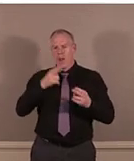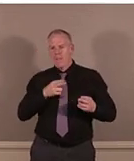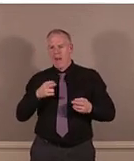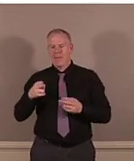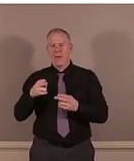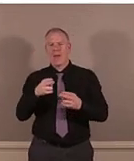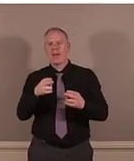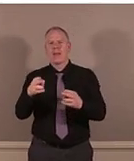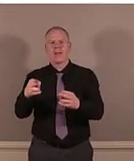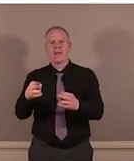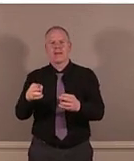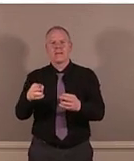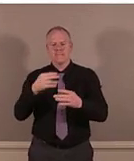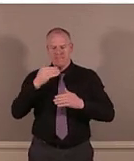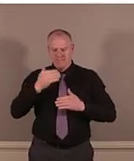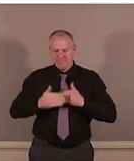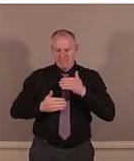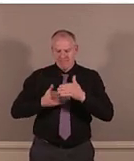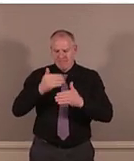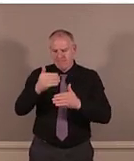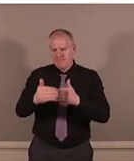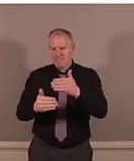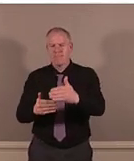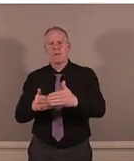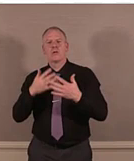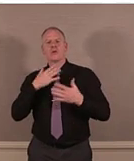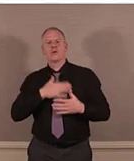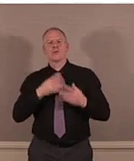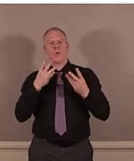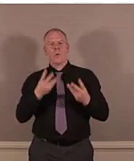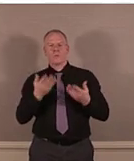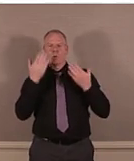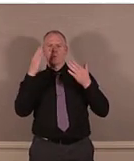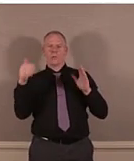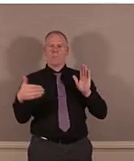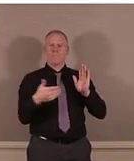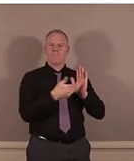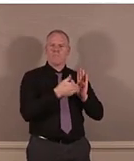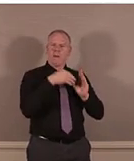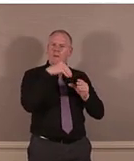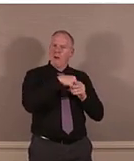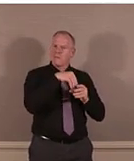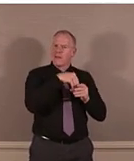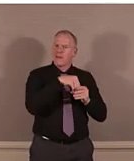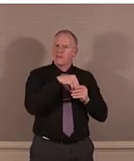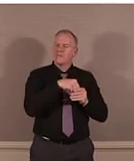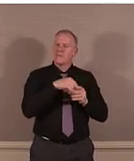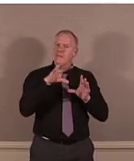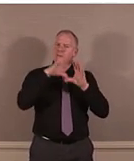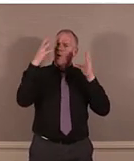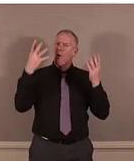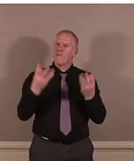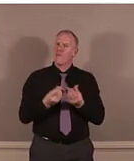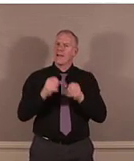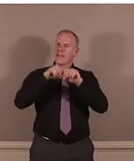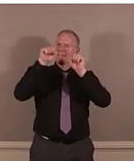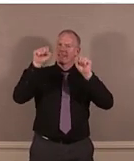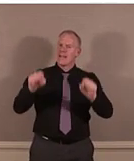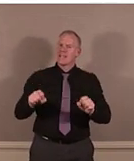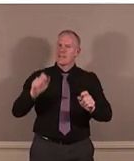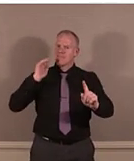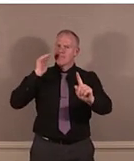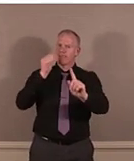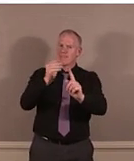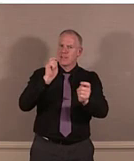feel it would be good just to give a bit of context as to, that it is a whole of system approach. And as